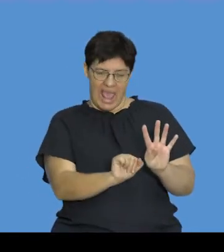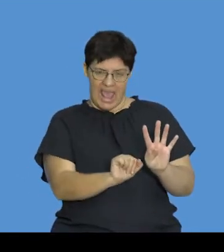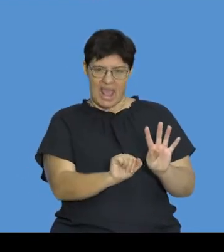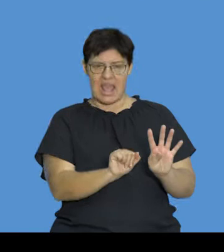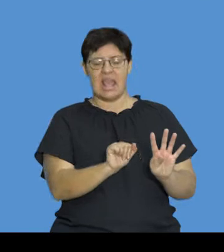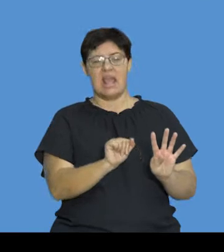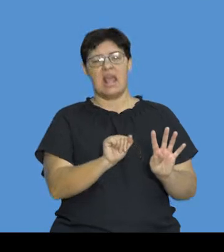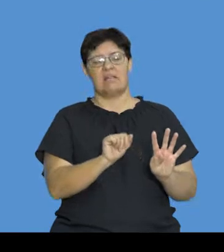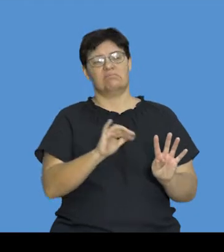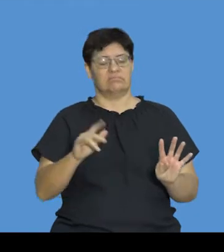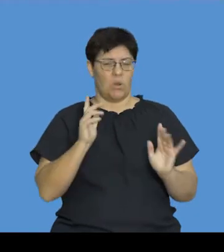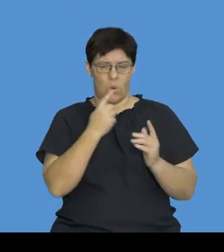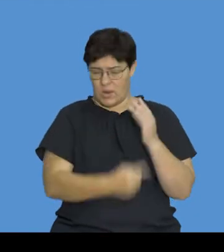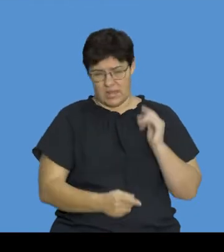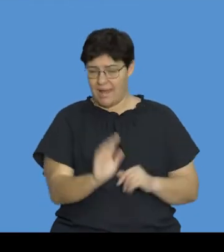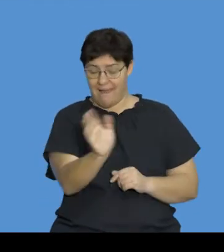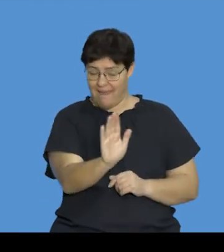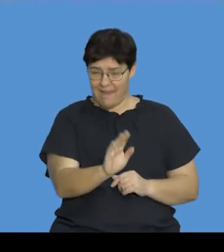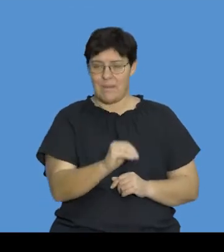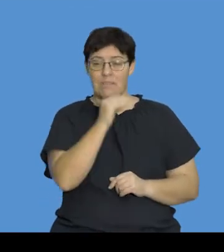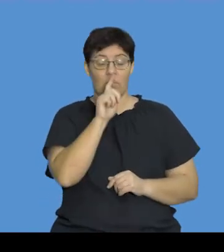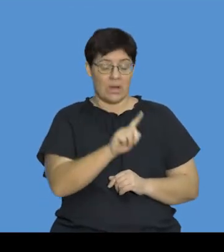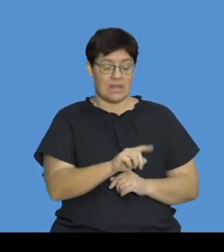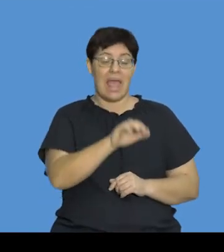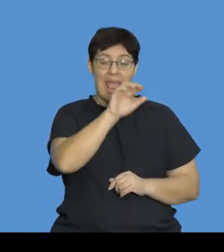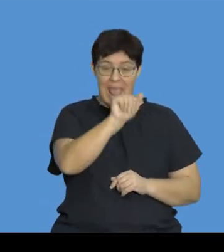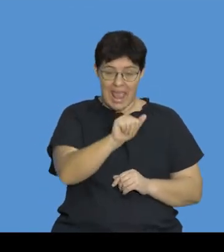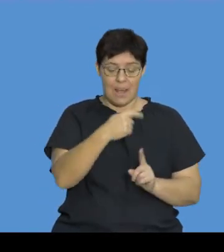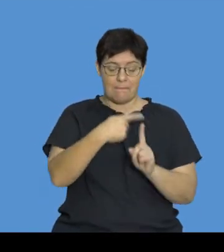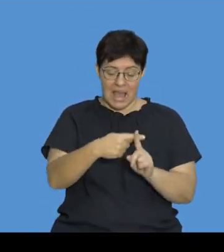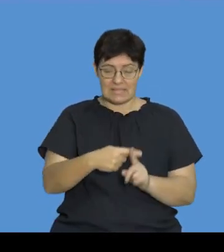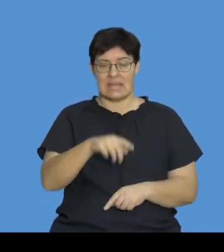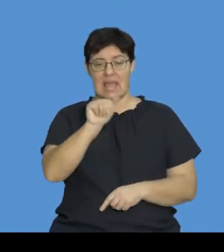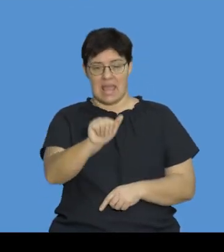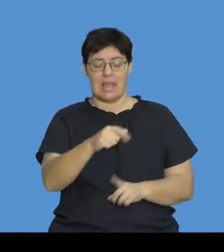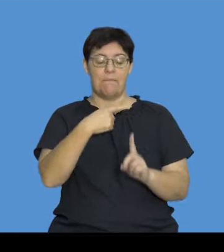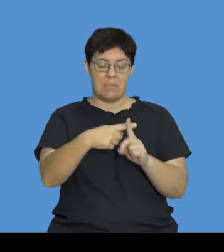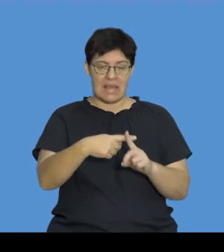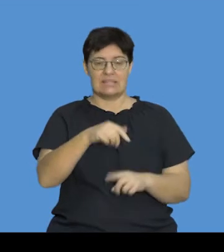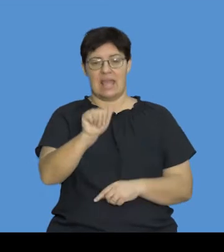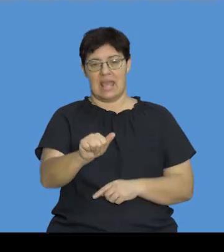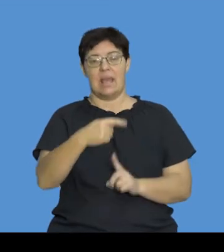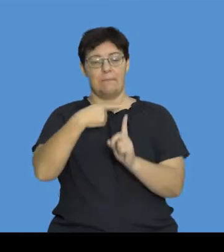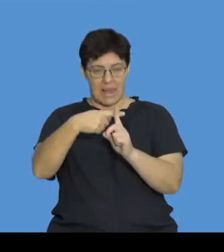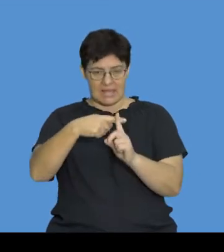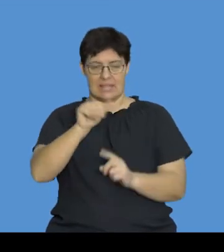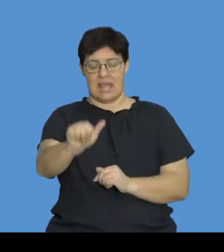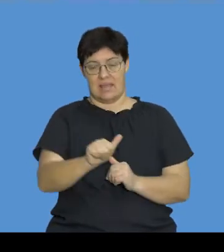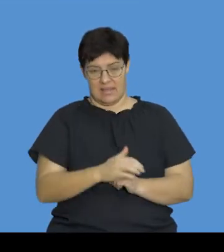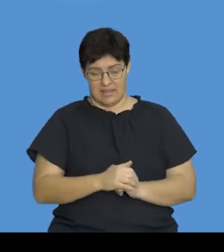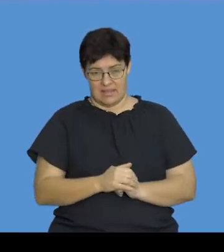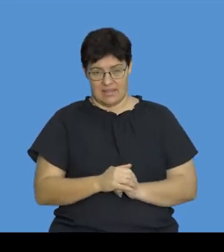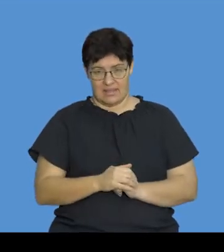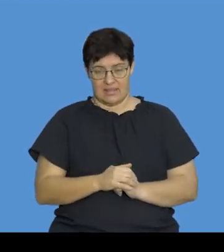letter. But what really this means is it's a plus another a plus another a plus another a. So it means